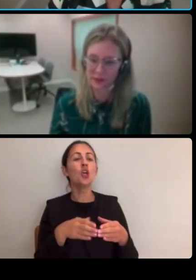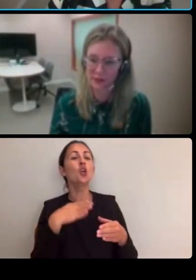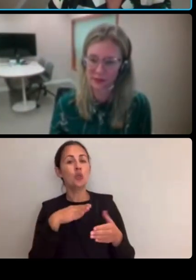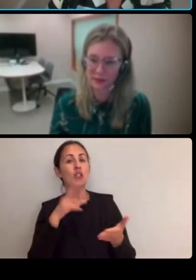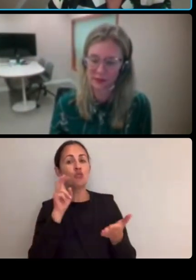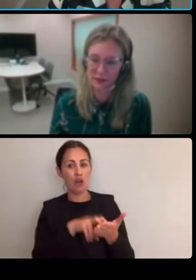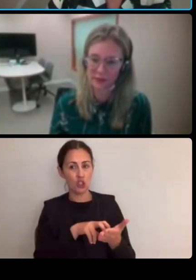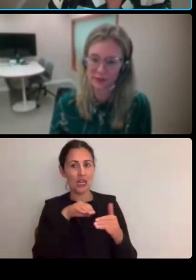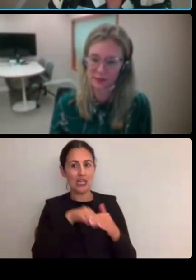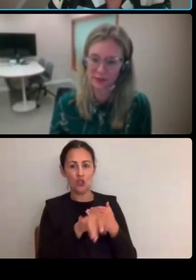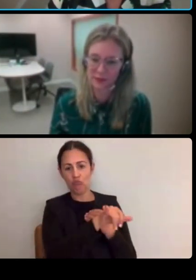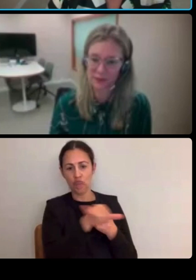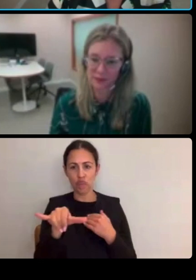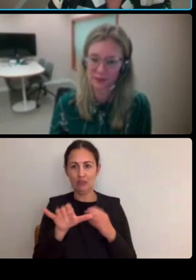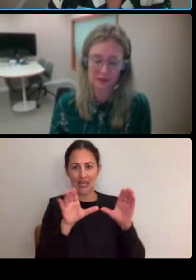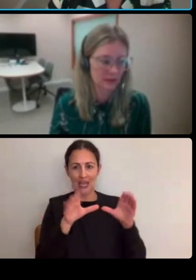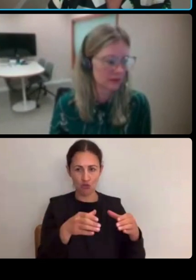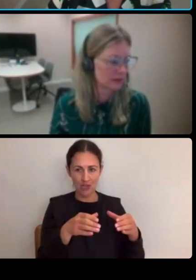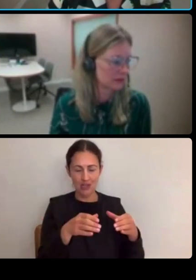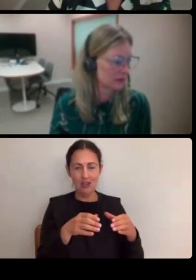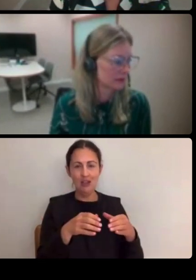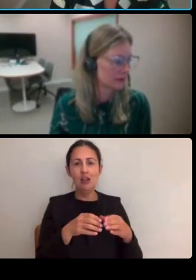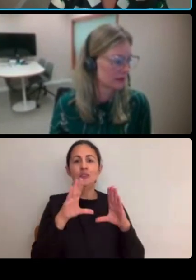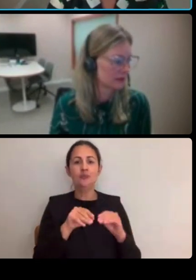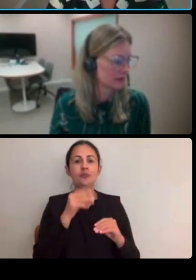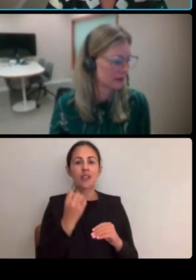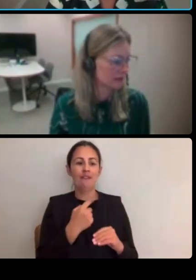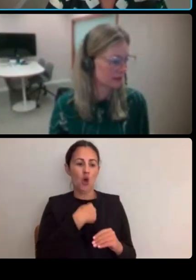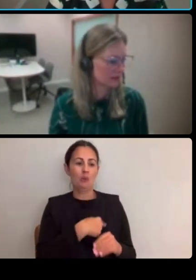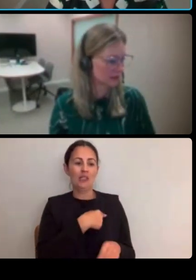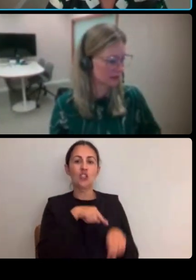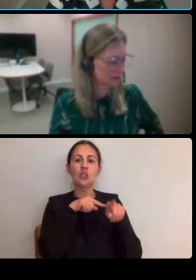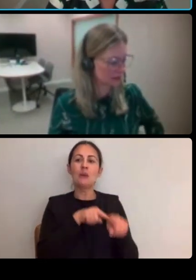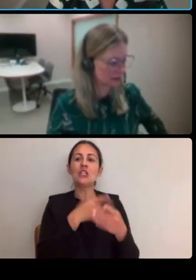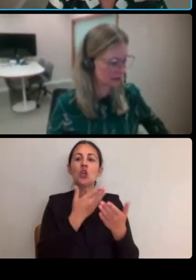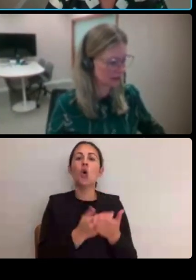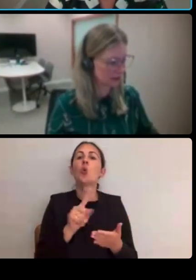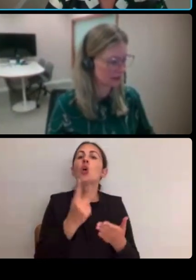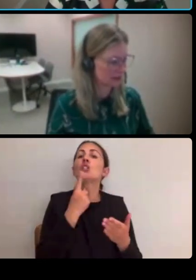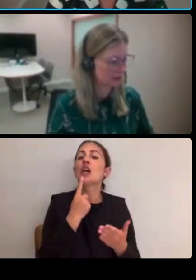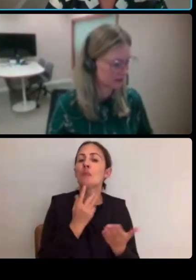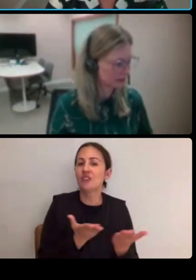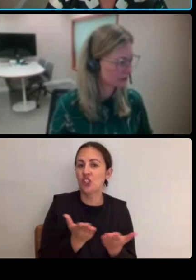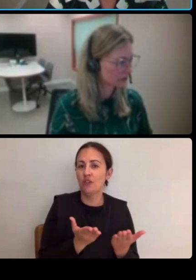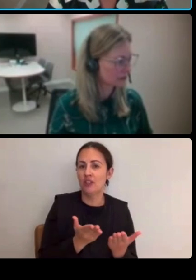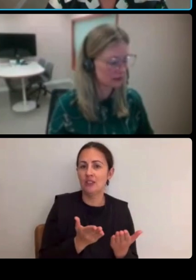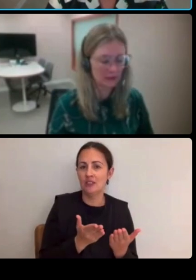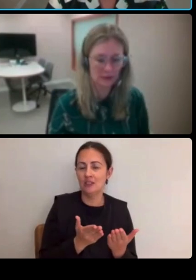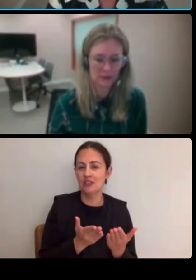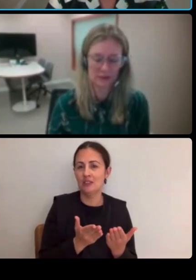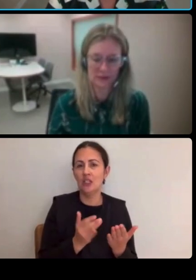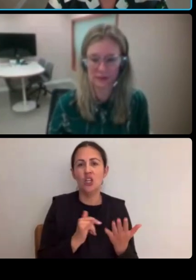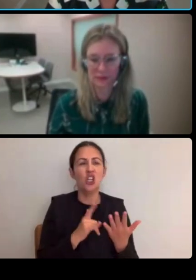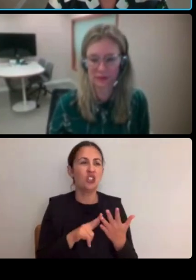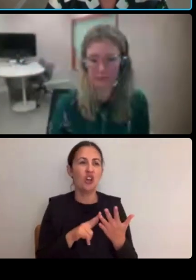a category, and then there will be obligations depending on the types of services that you provide. So there may